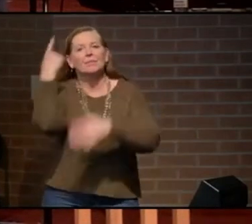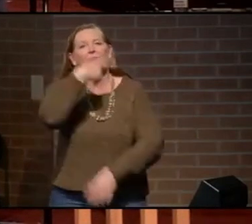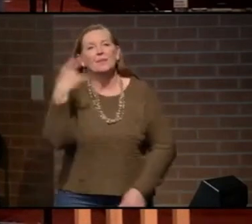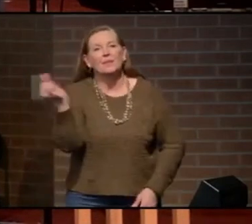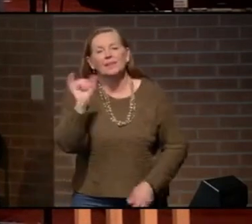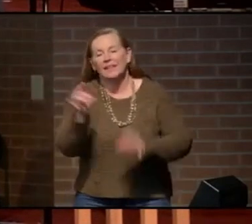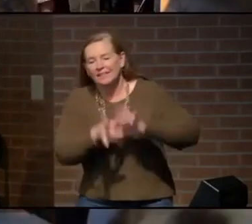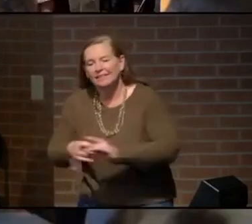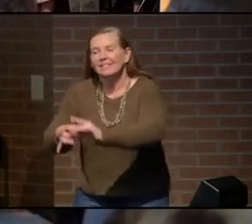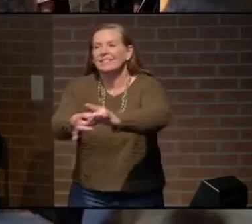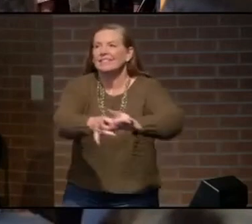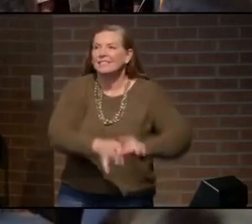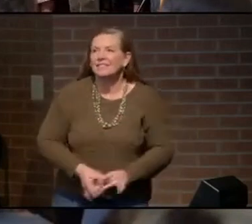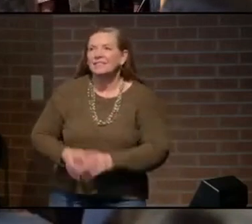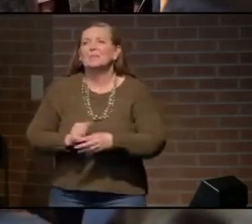voices.